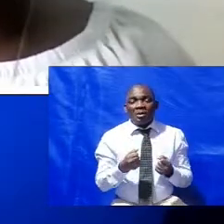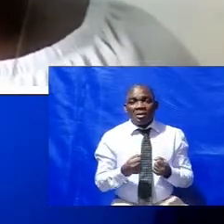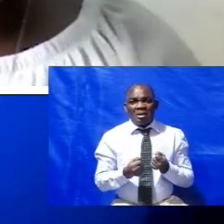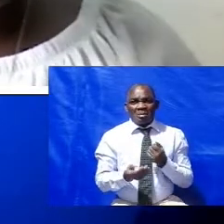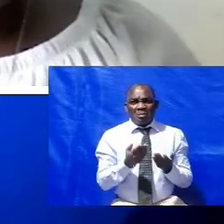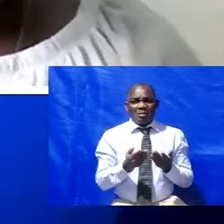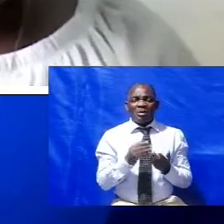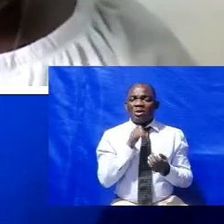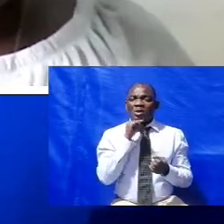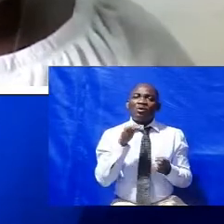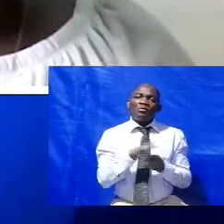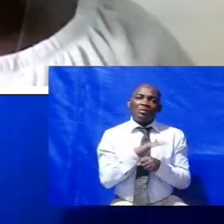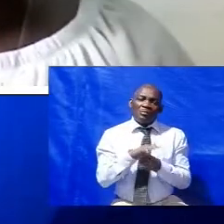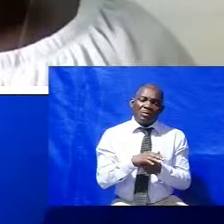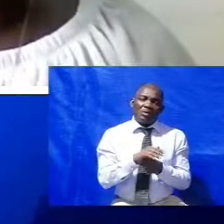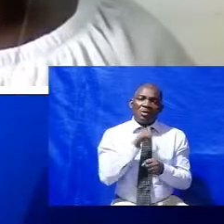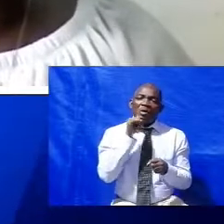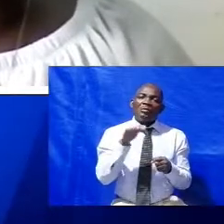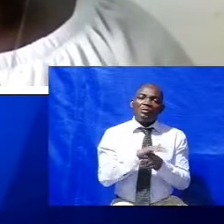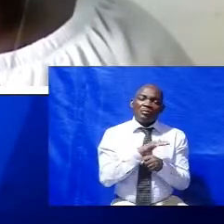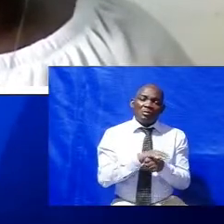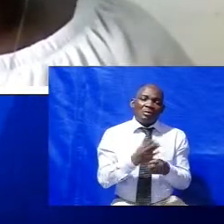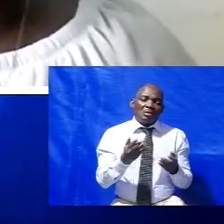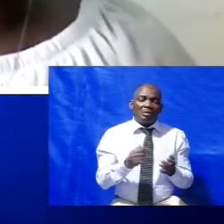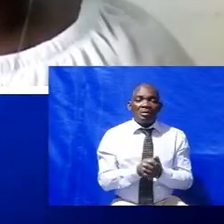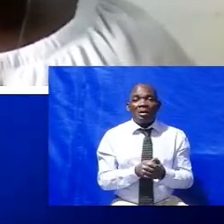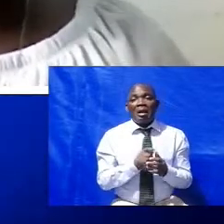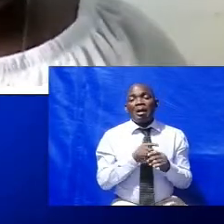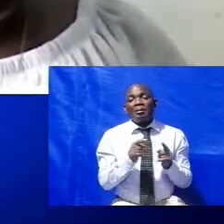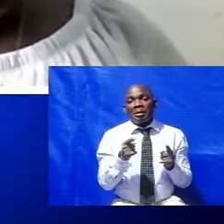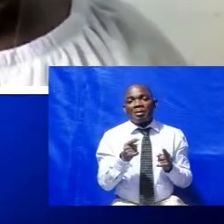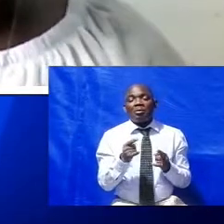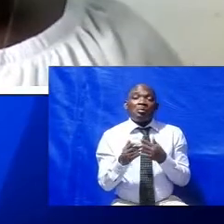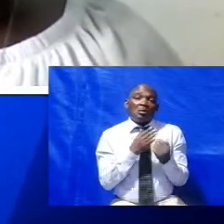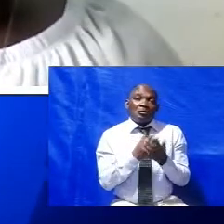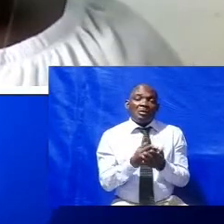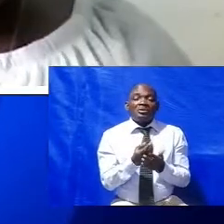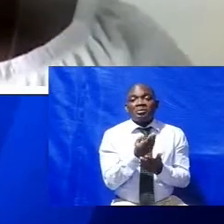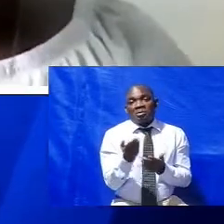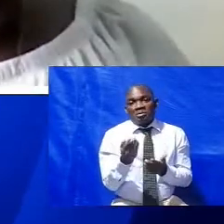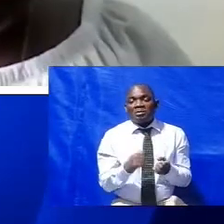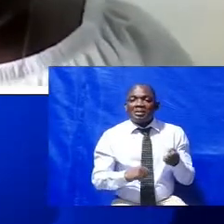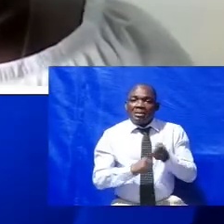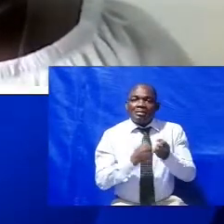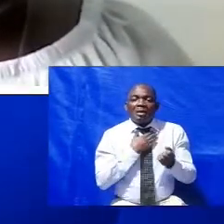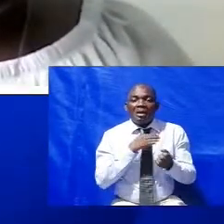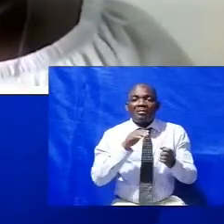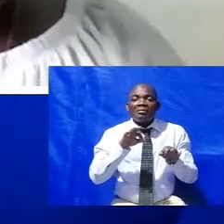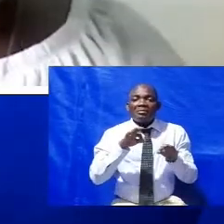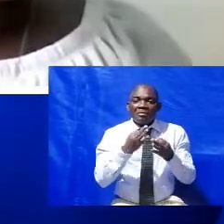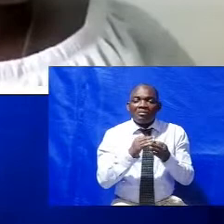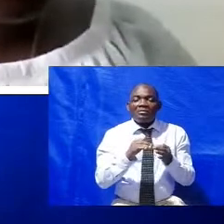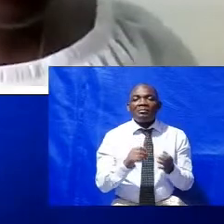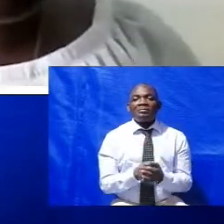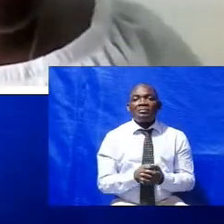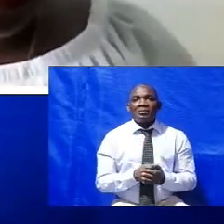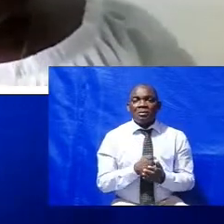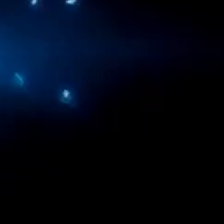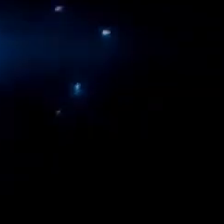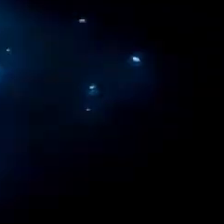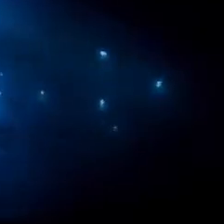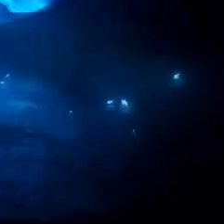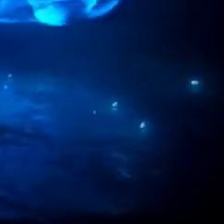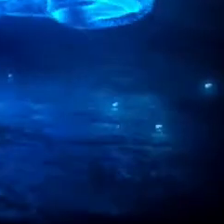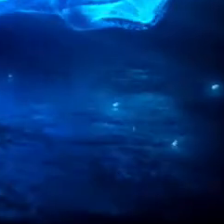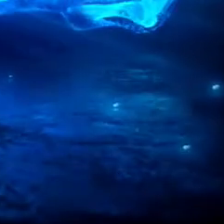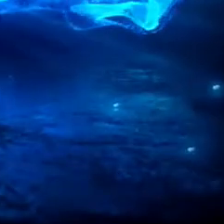they are doing well. It may not be very, very nice, but at least it's something that is helping them to keep